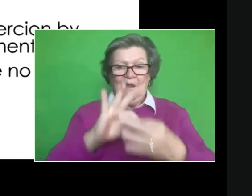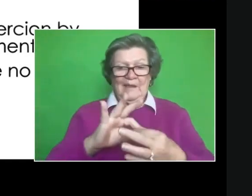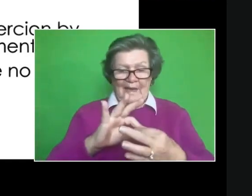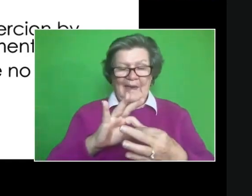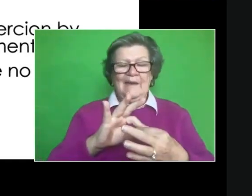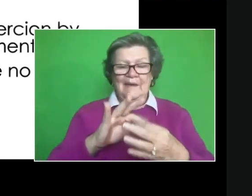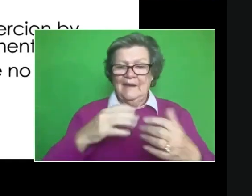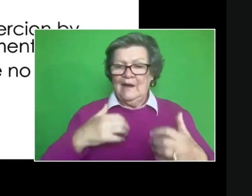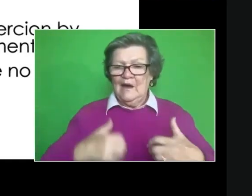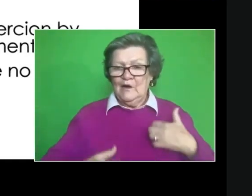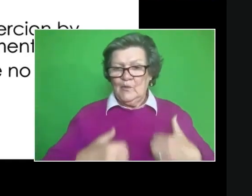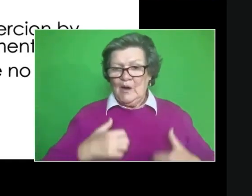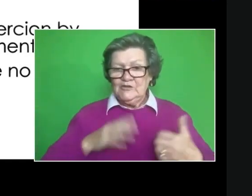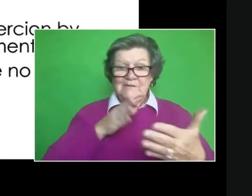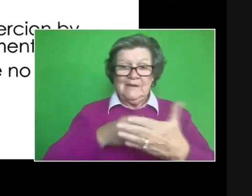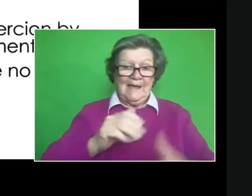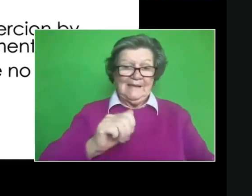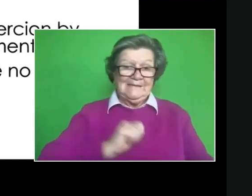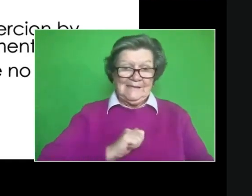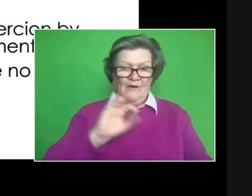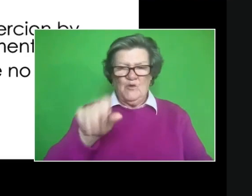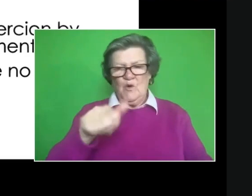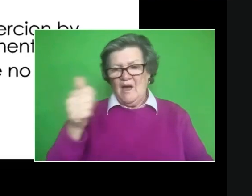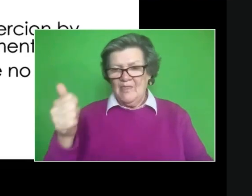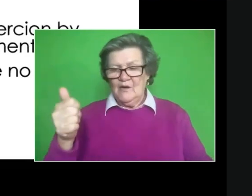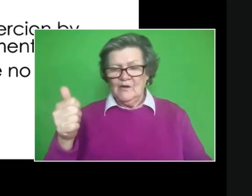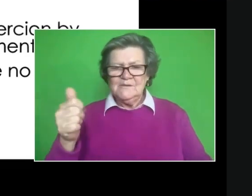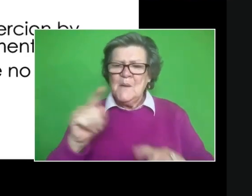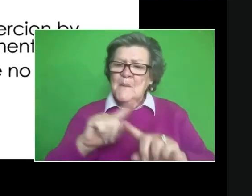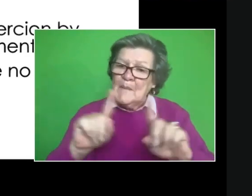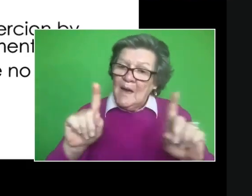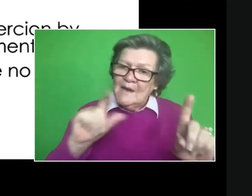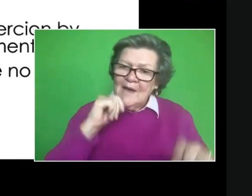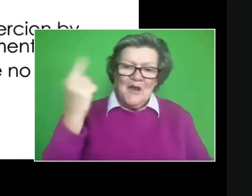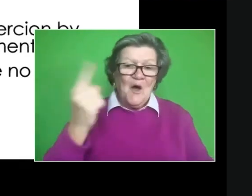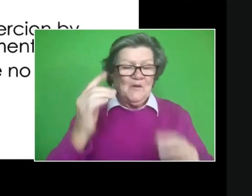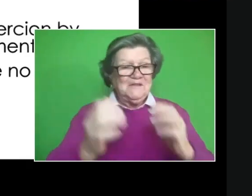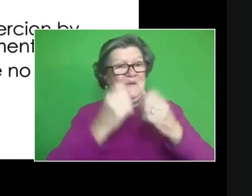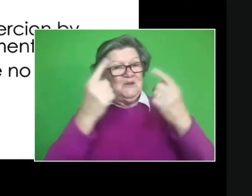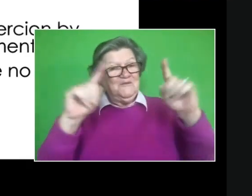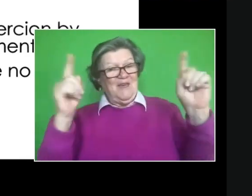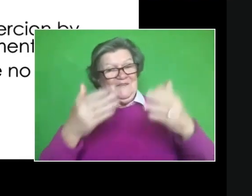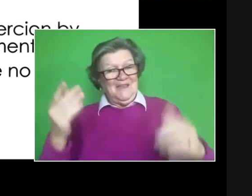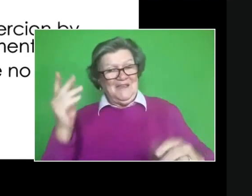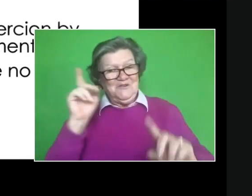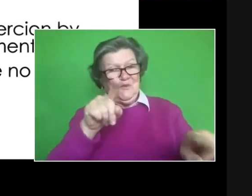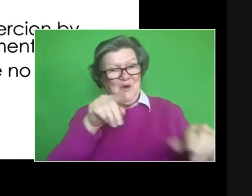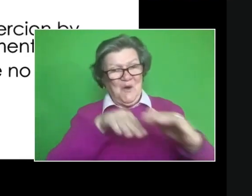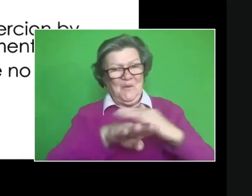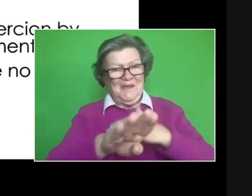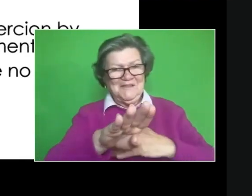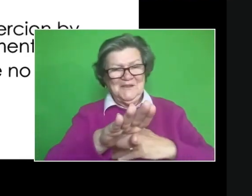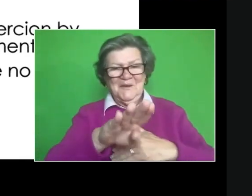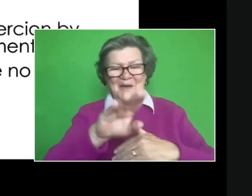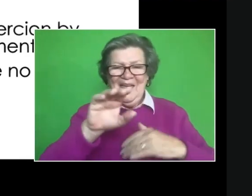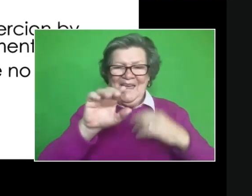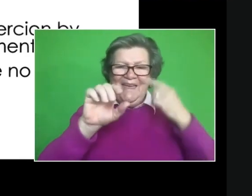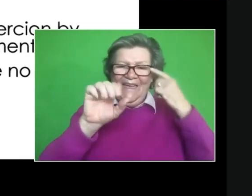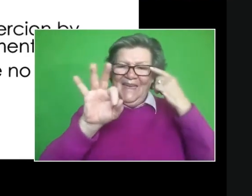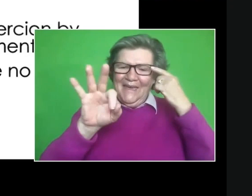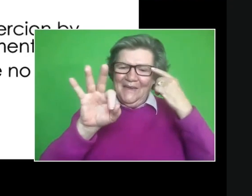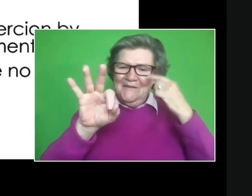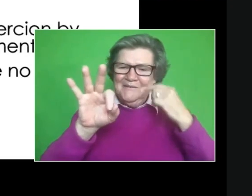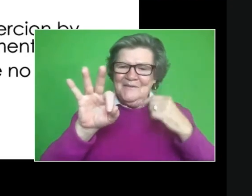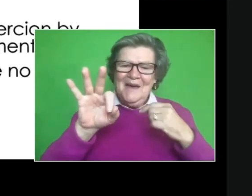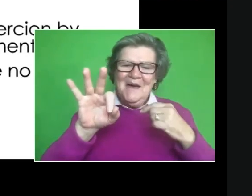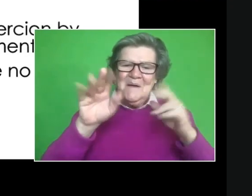or others. However, it's not always the most effective thing. In fact, we know that Linehan tries, or she says, try to